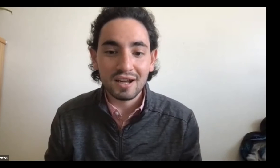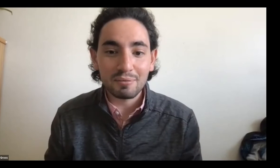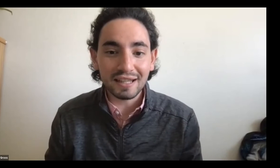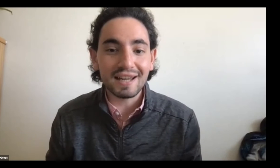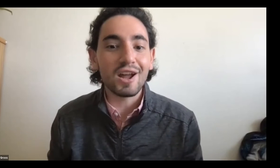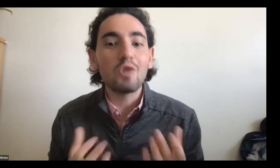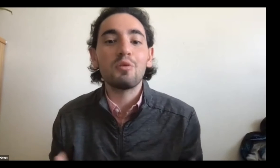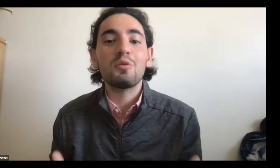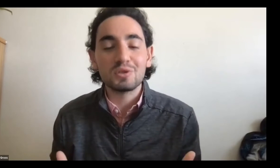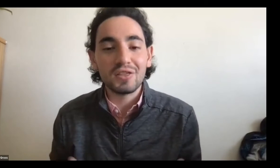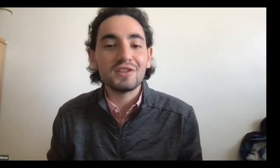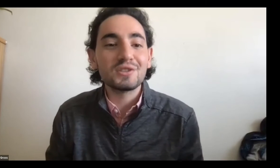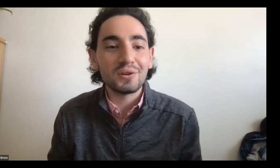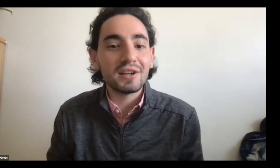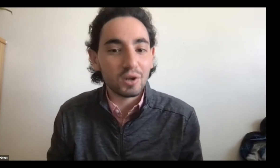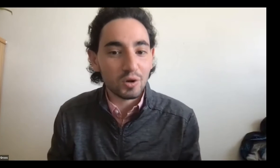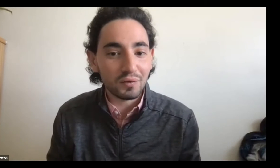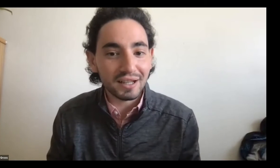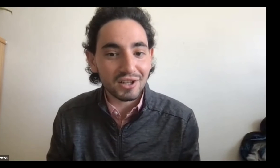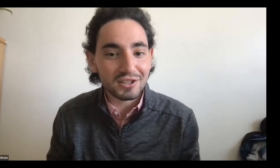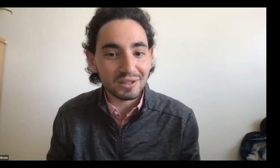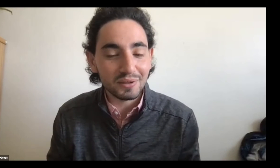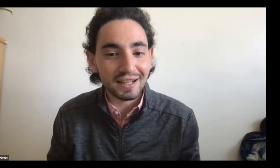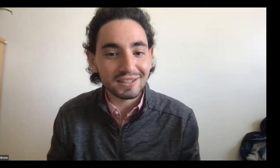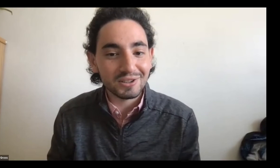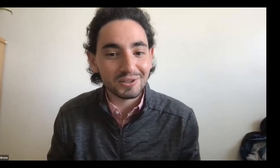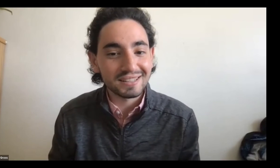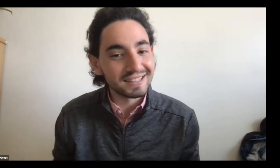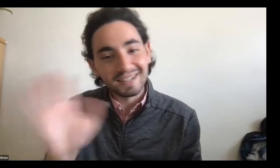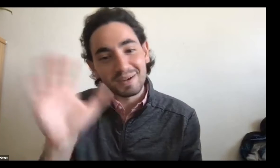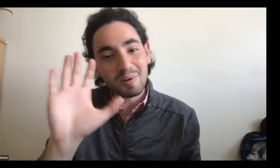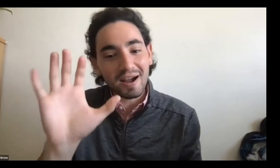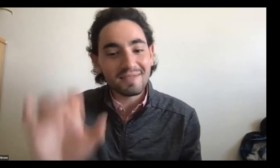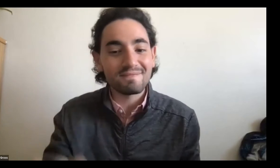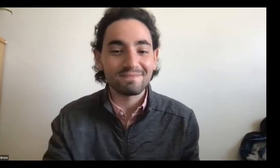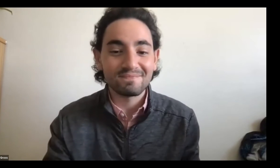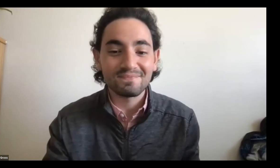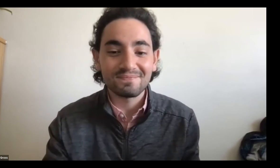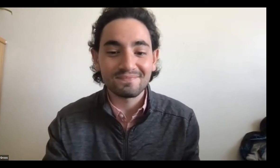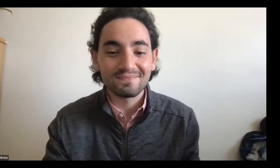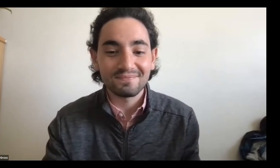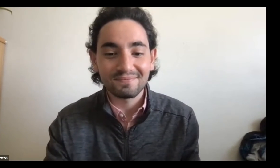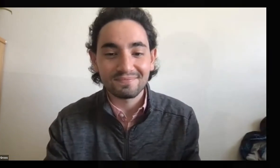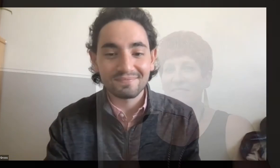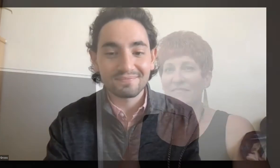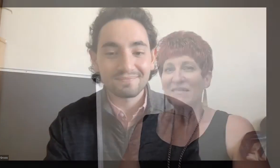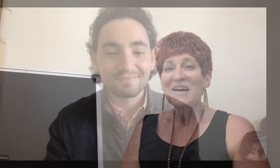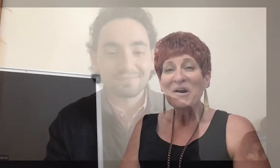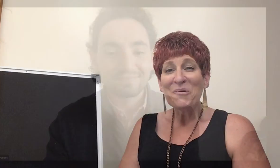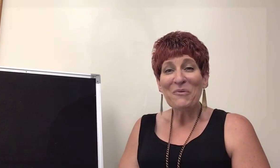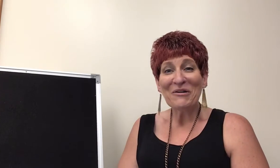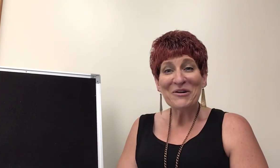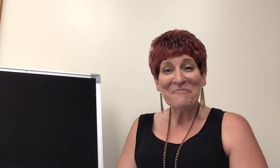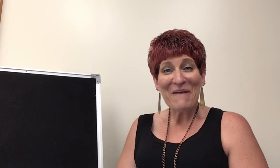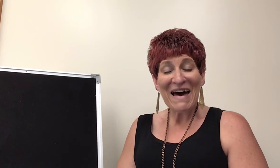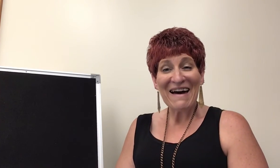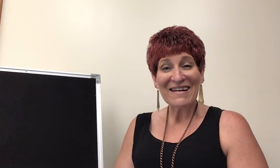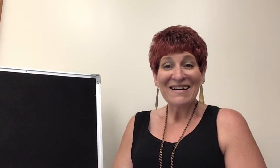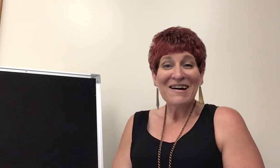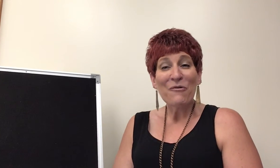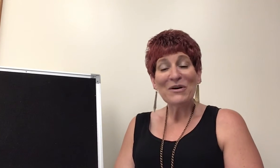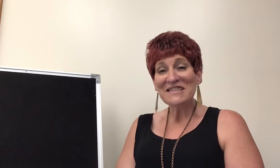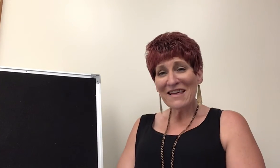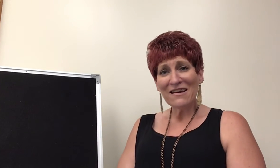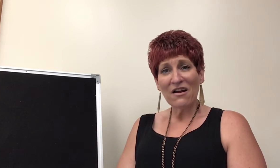another language. But again, I hope you enjoyed the story, and hopefully I'll see you again soon. Bye-bye. Welcome